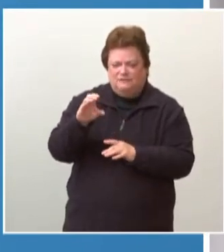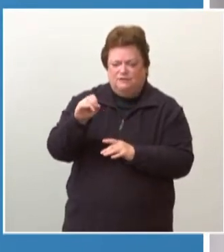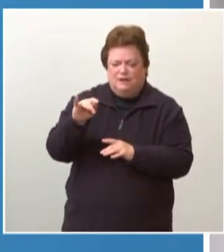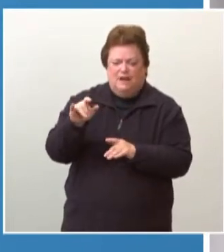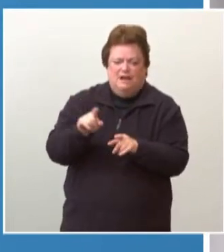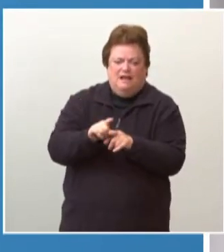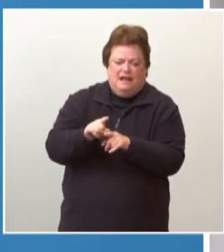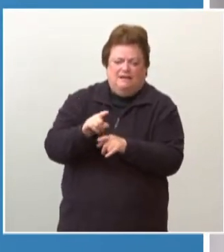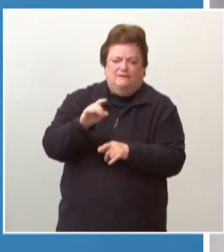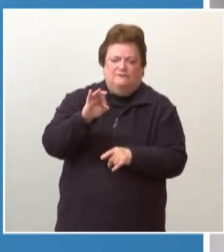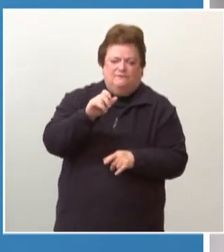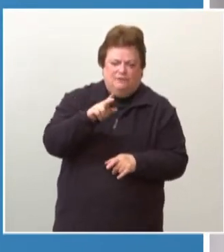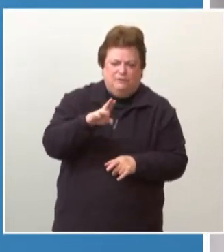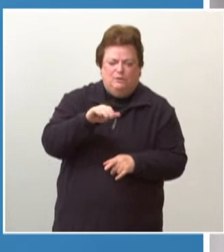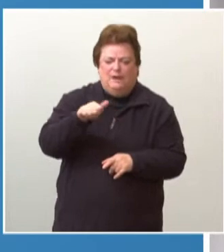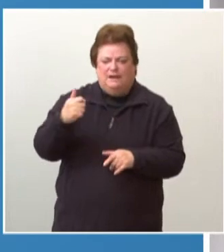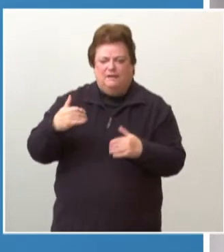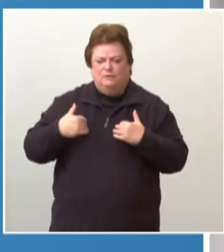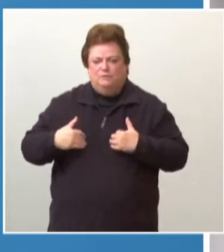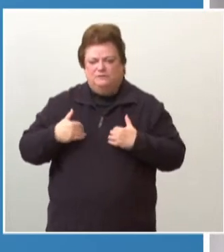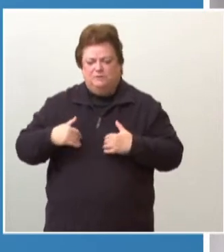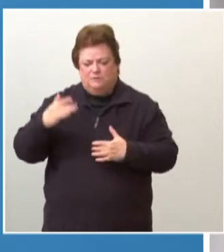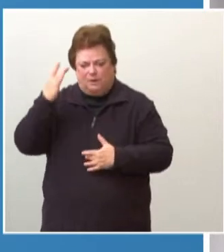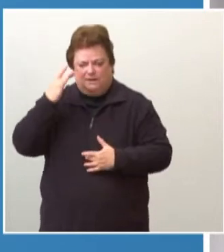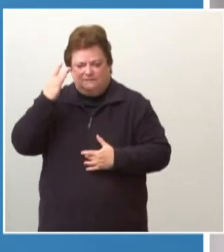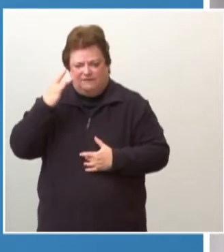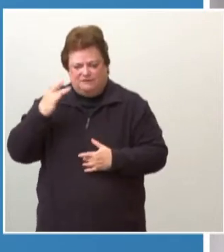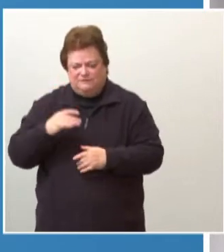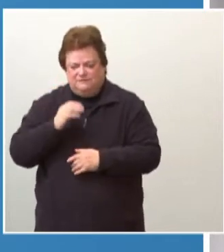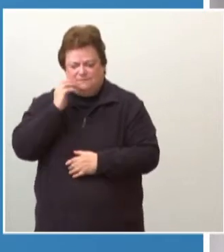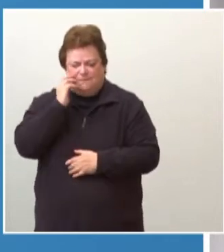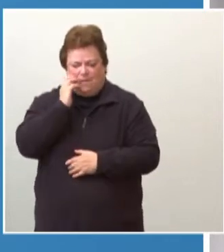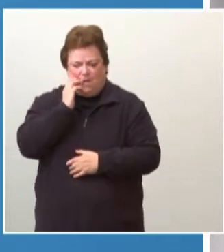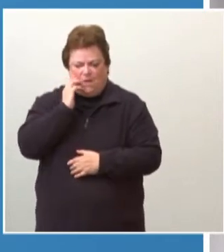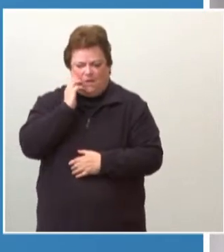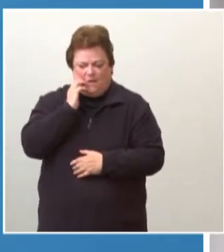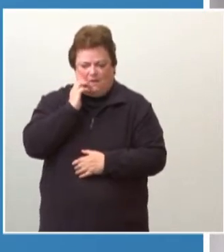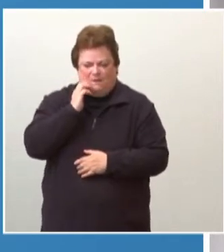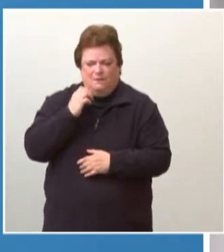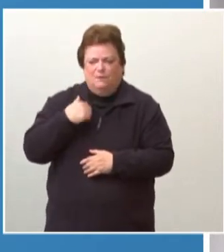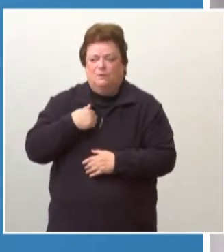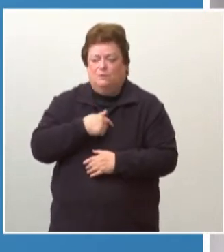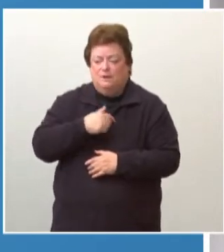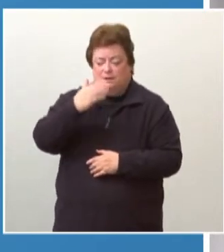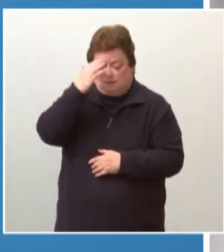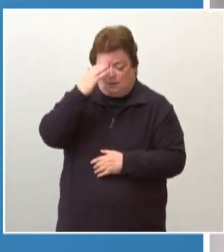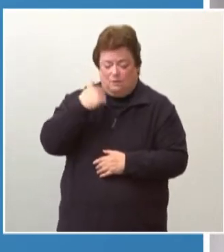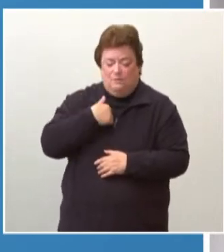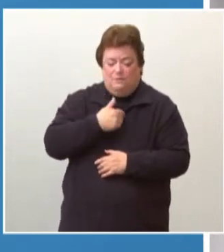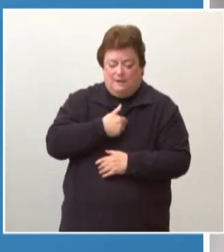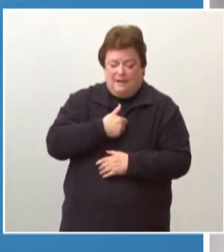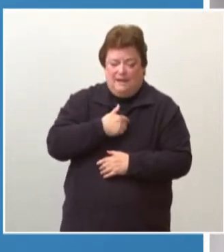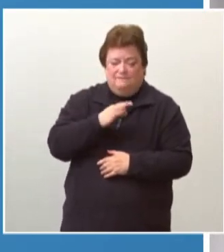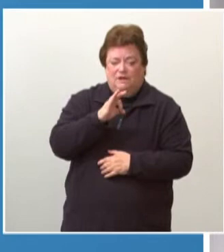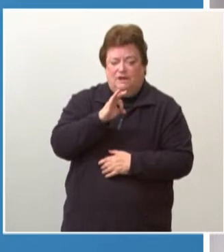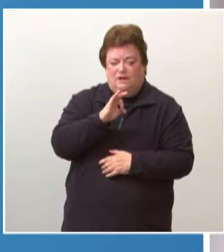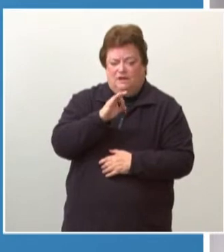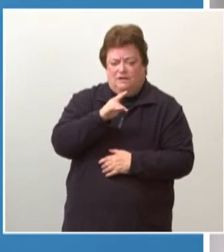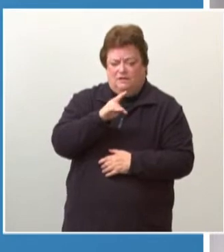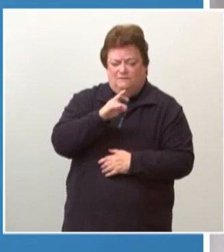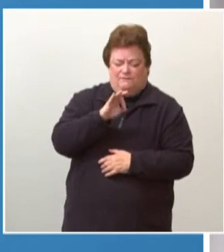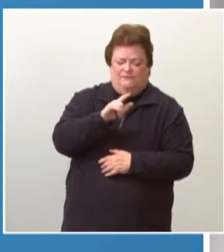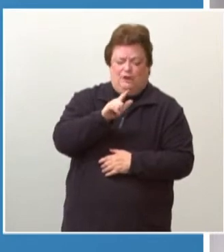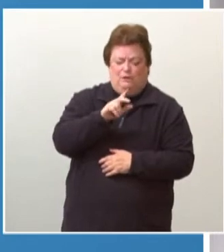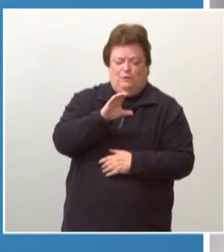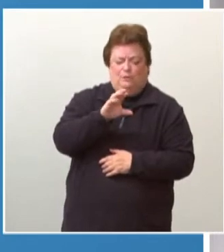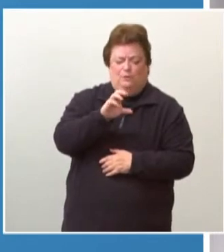flu and other respiratory infections? Yeah. Well, we know that there are cases of flu-rona. We're still seeing